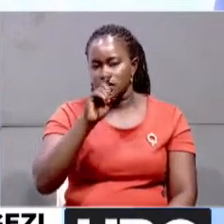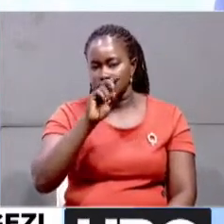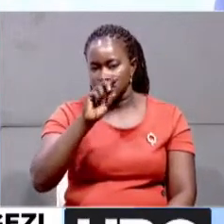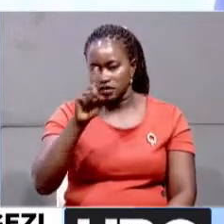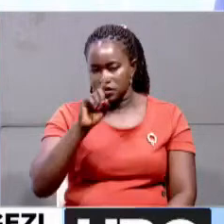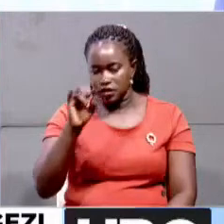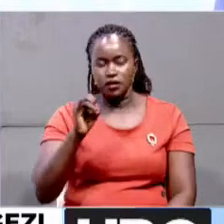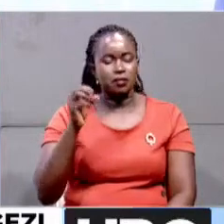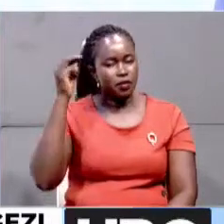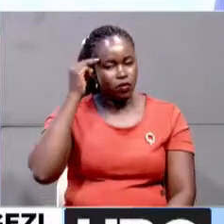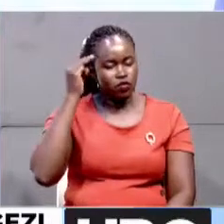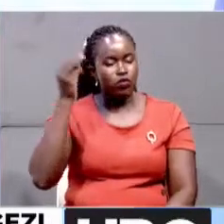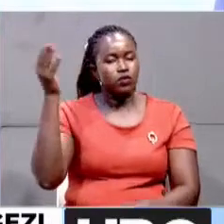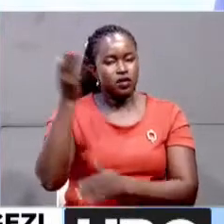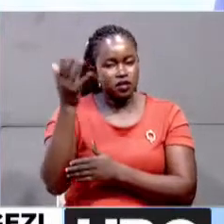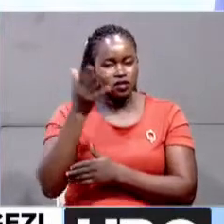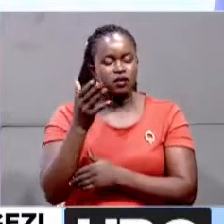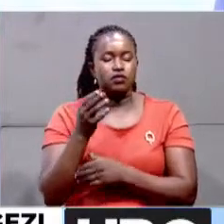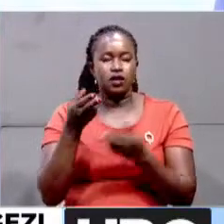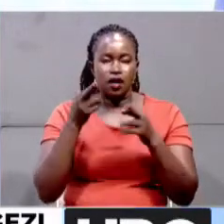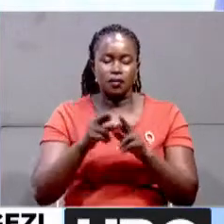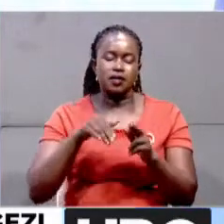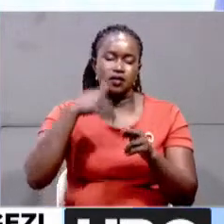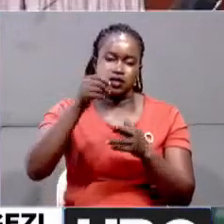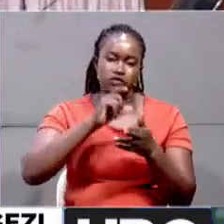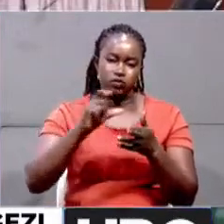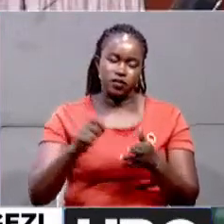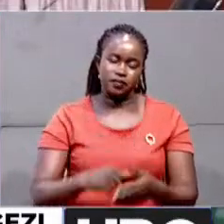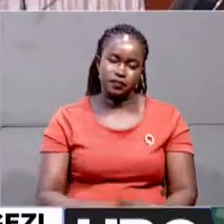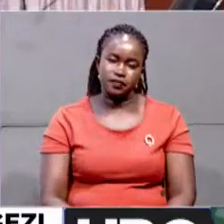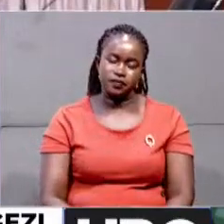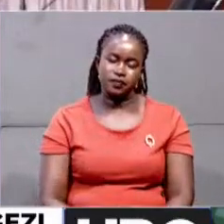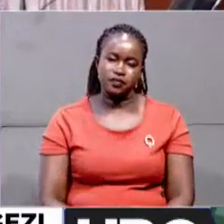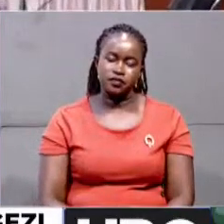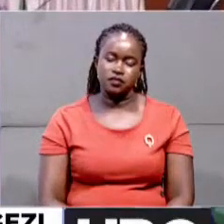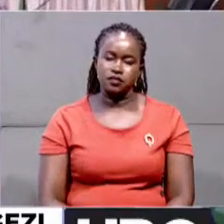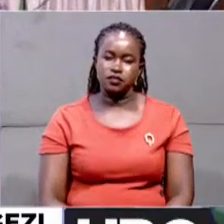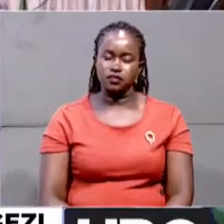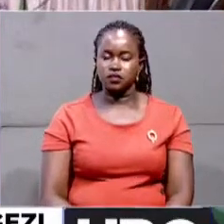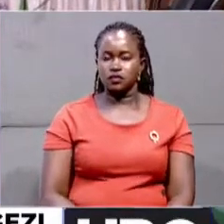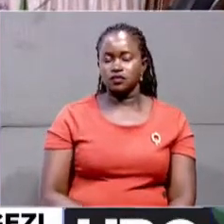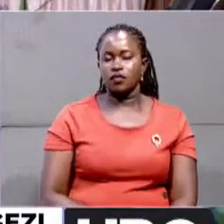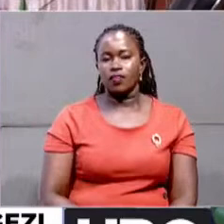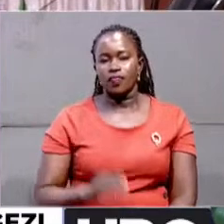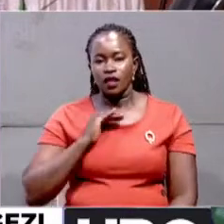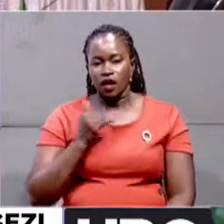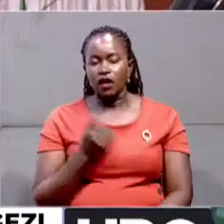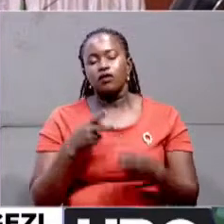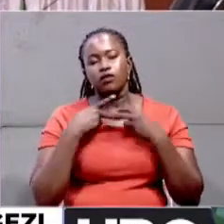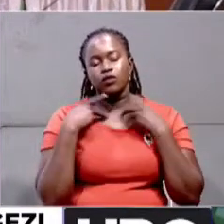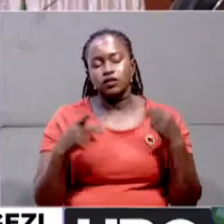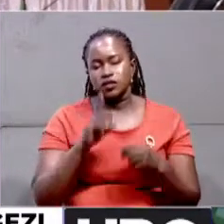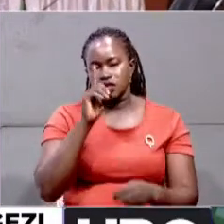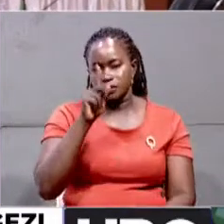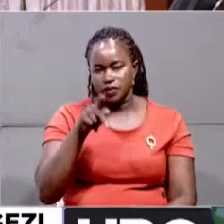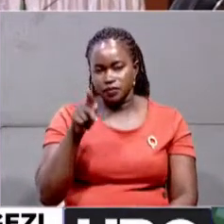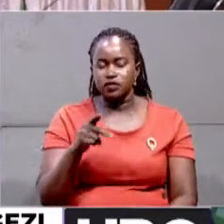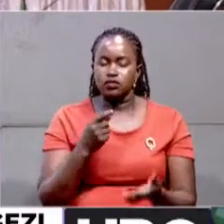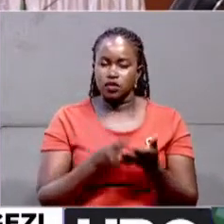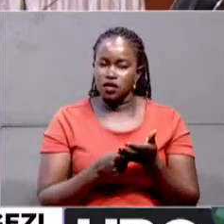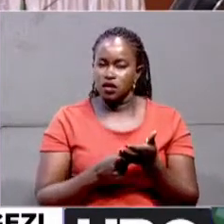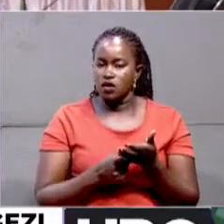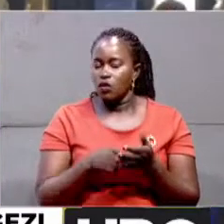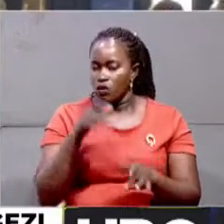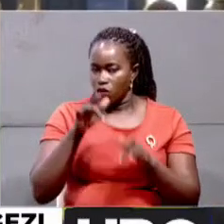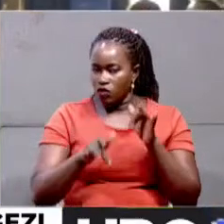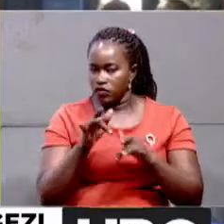Prosecutor's Symposium slated for next week. We have the details. Our host, DPP Uganda. The Office of the Director of